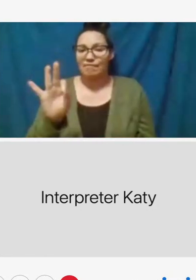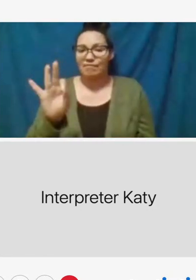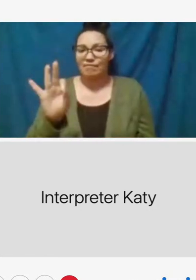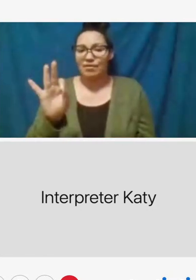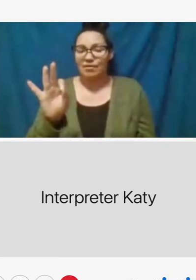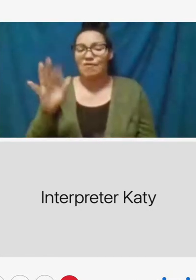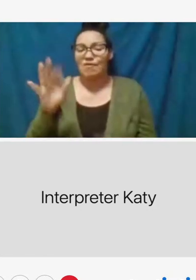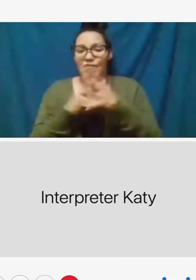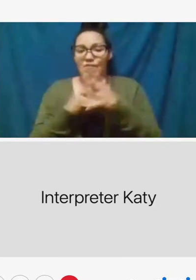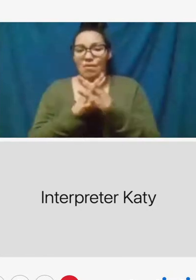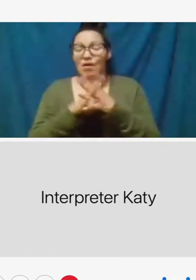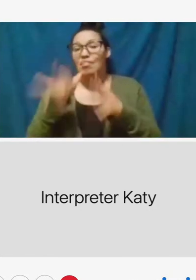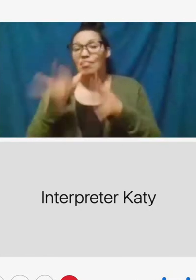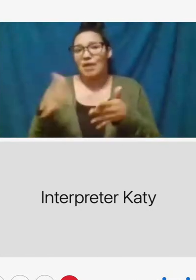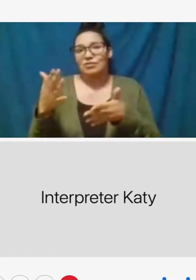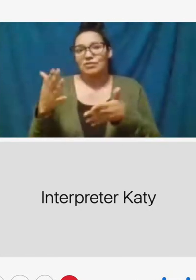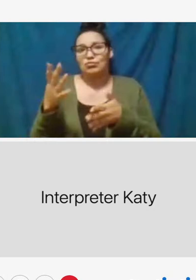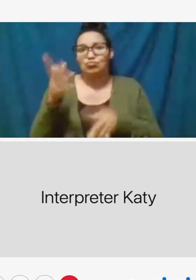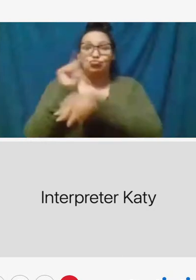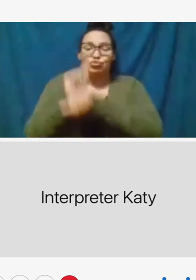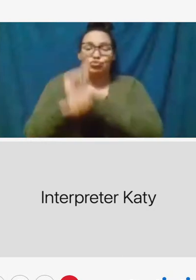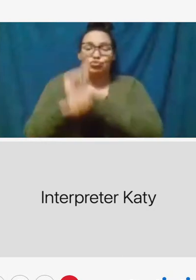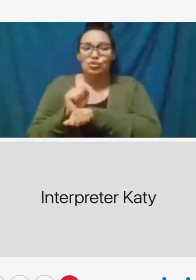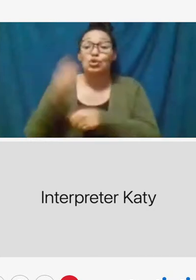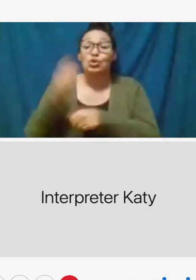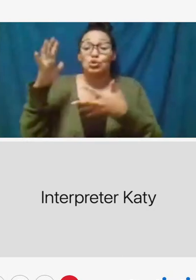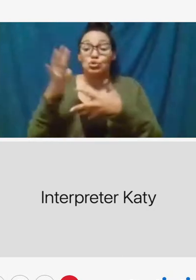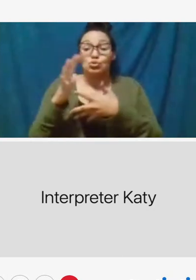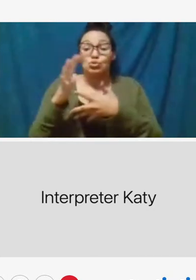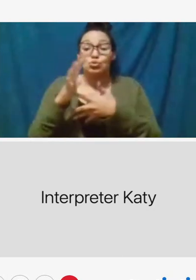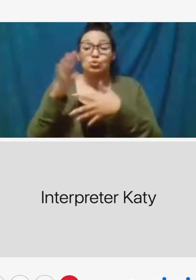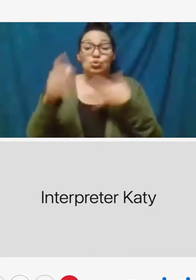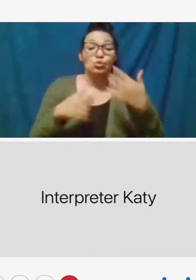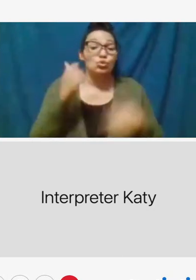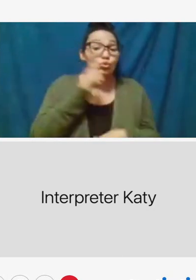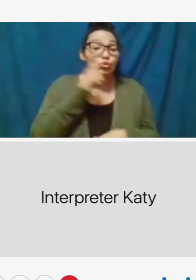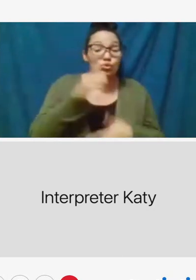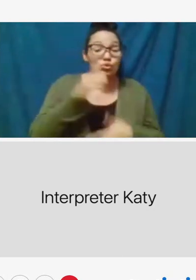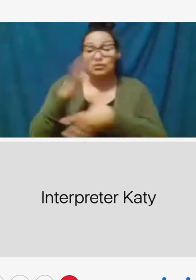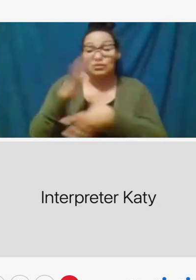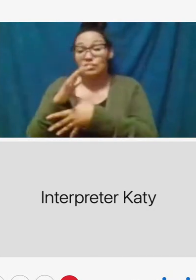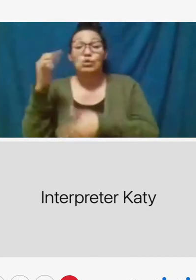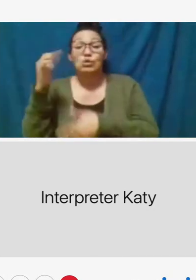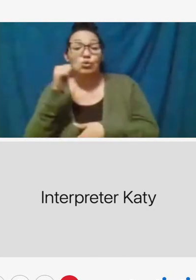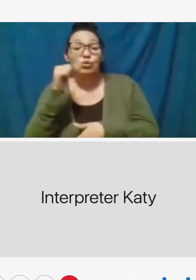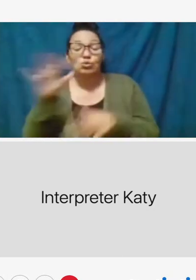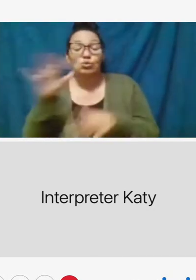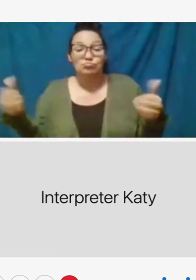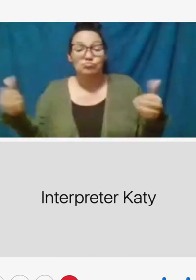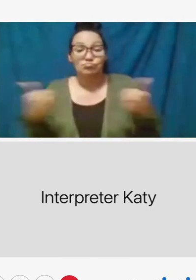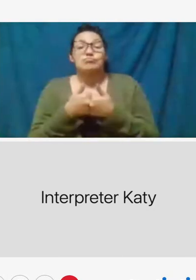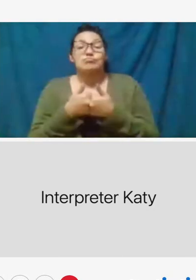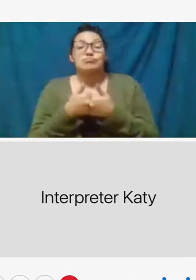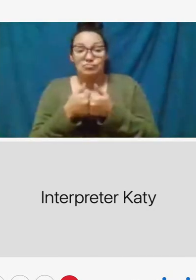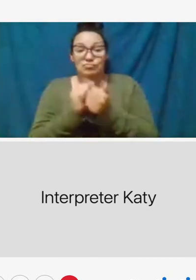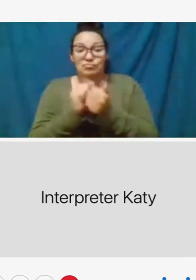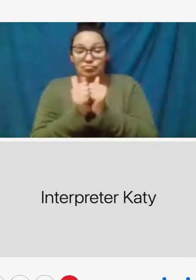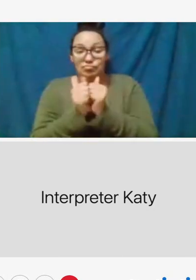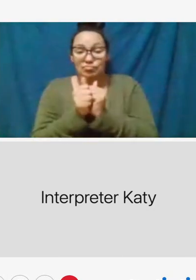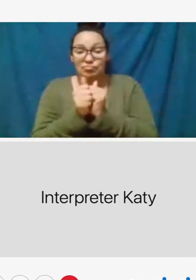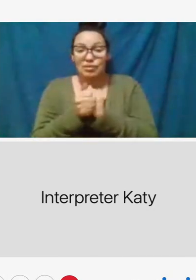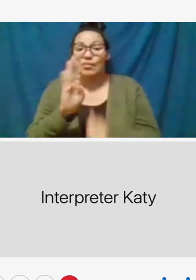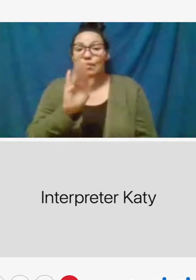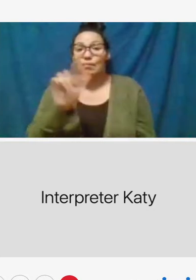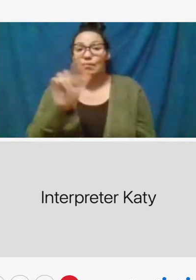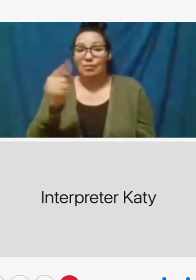junior girls took a took on the senior girls in a head-to-head flag football match at the Bloomington Community Stadium before the game we